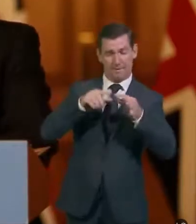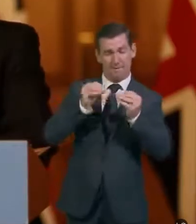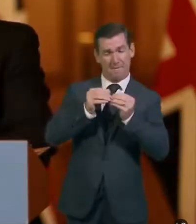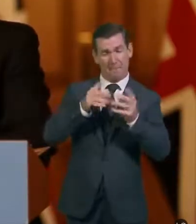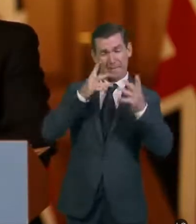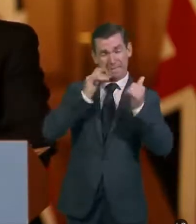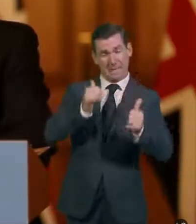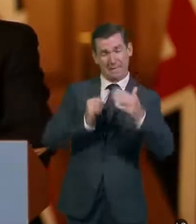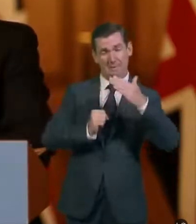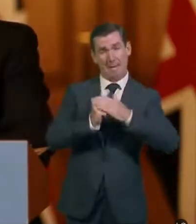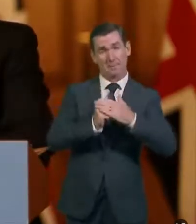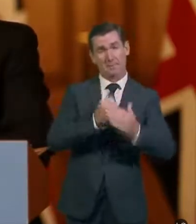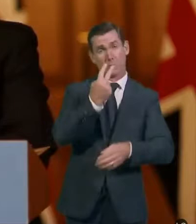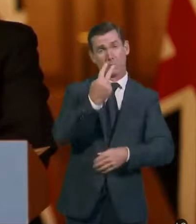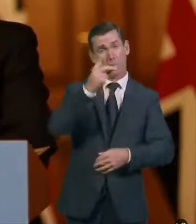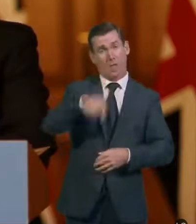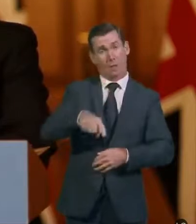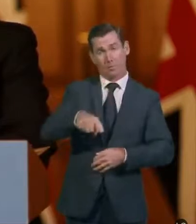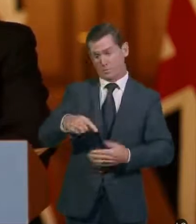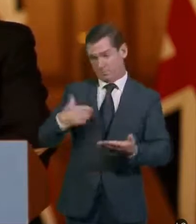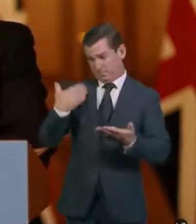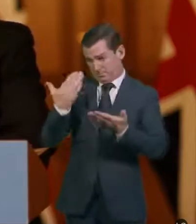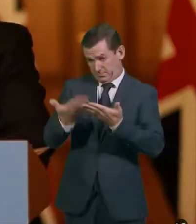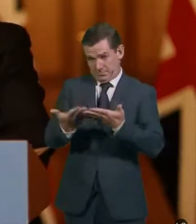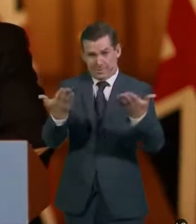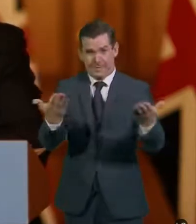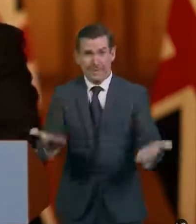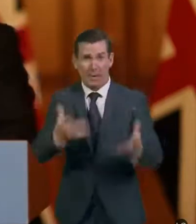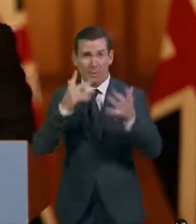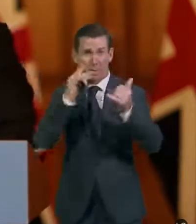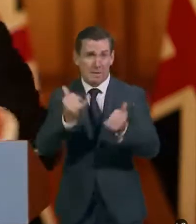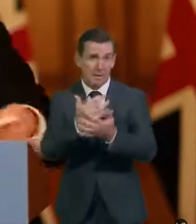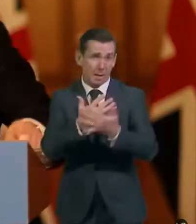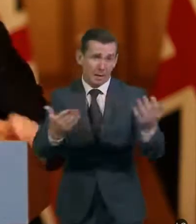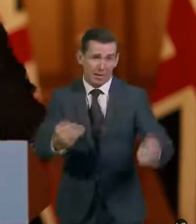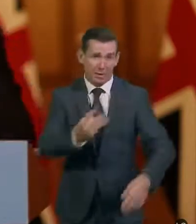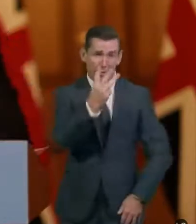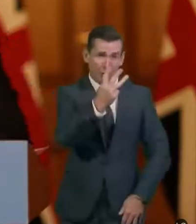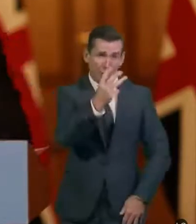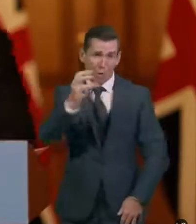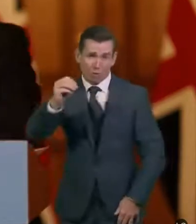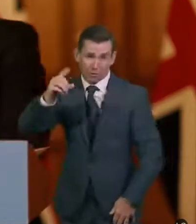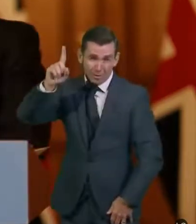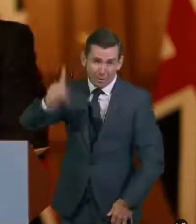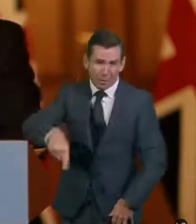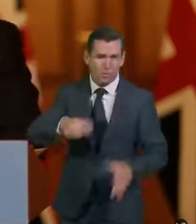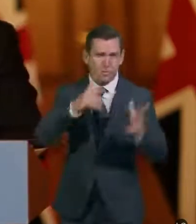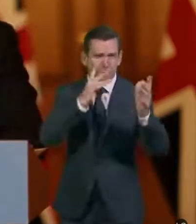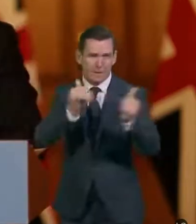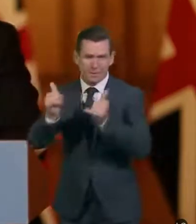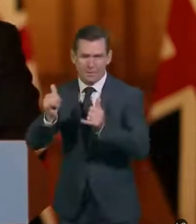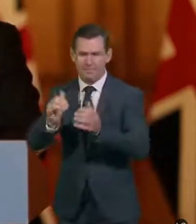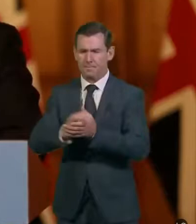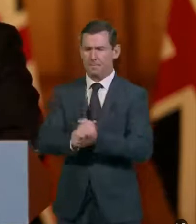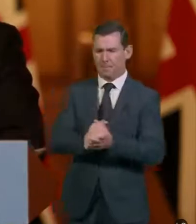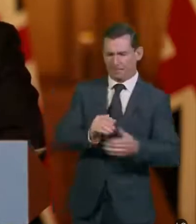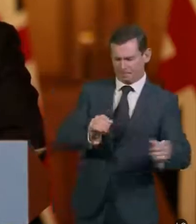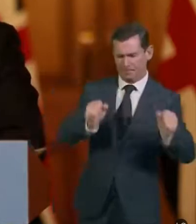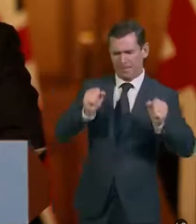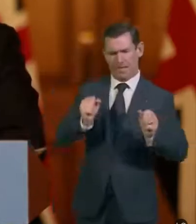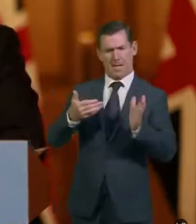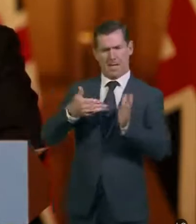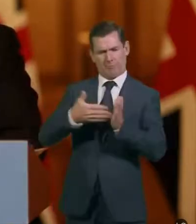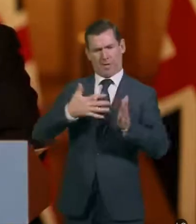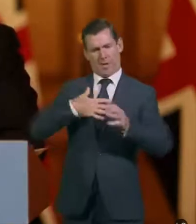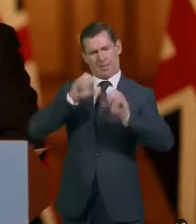today. I also want to update on our future approach to testing. We're now testing more people than any